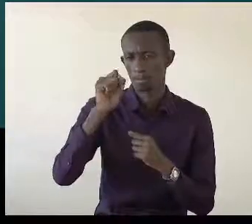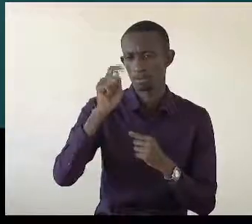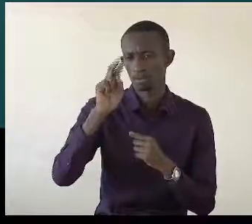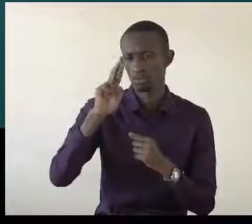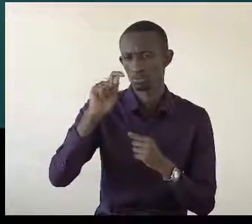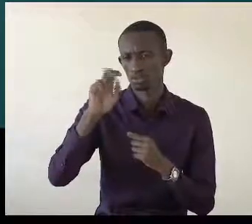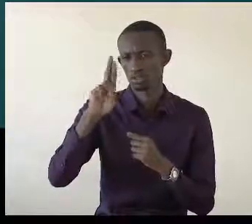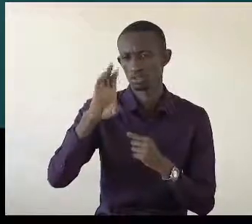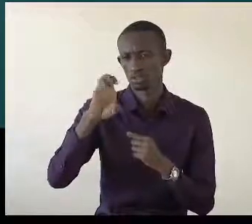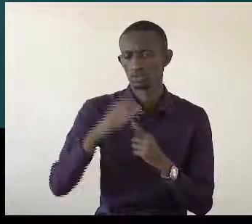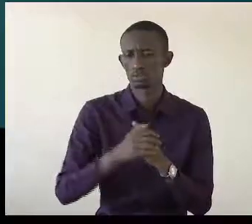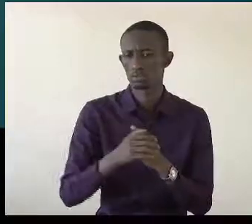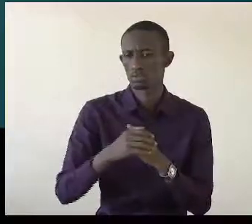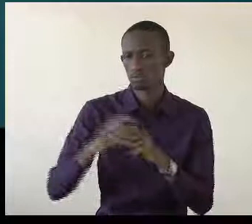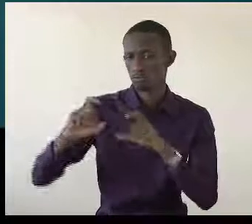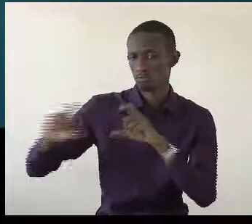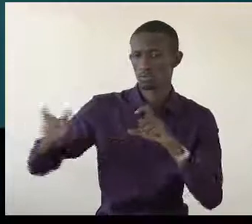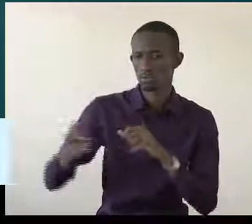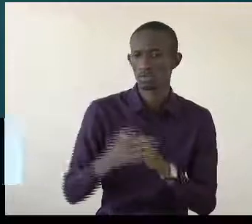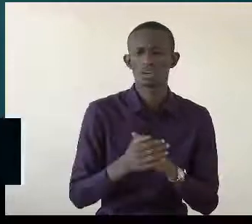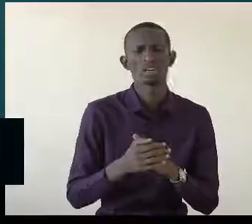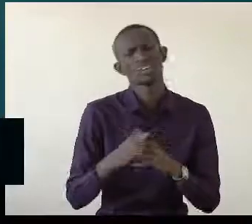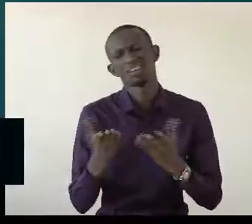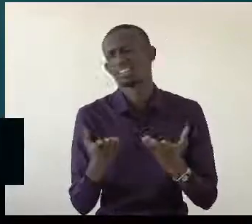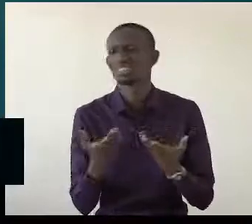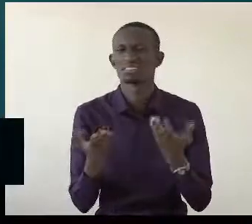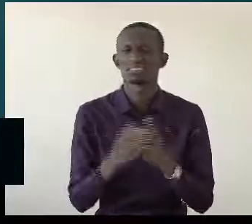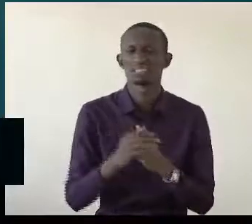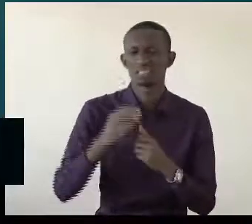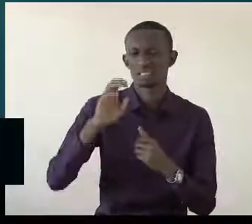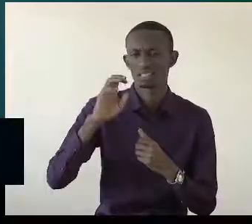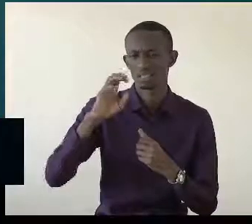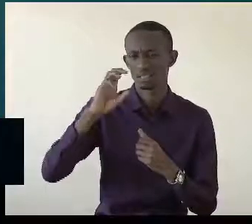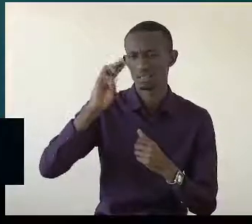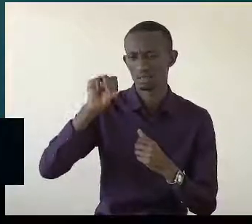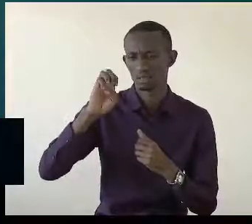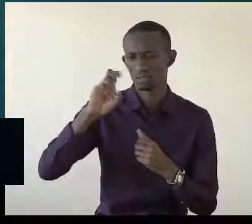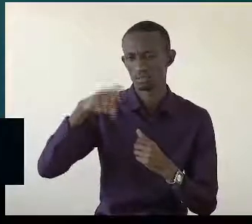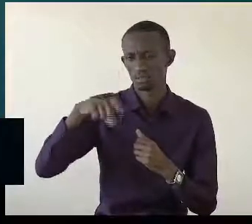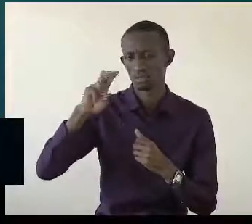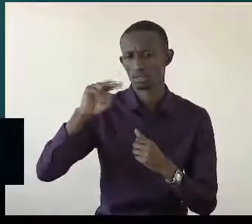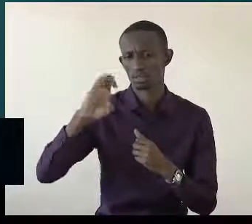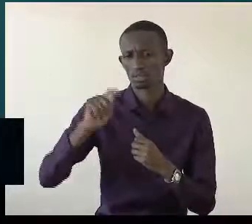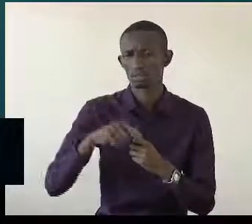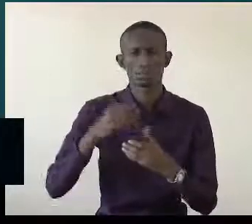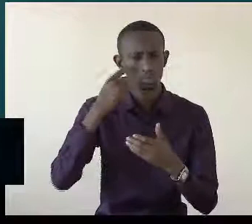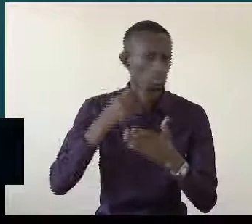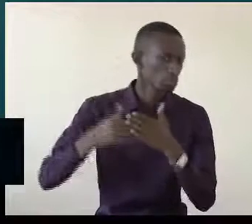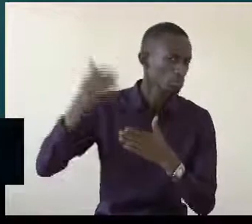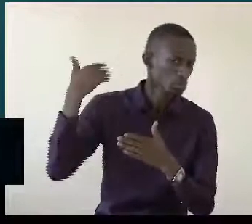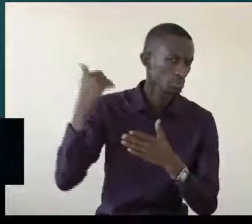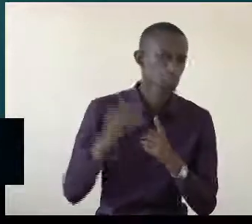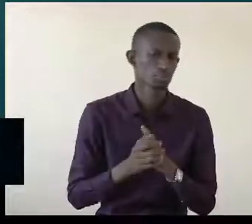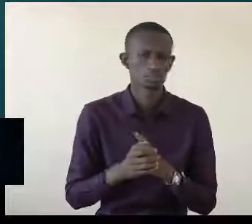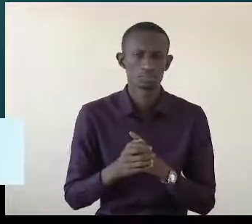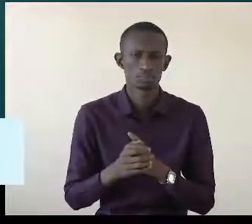mechanism. You have seen that in the previous lessons. So the writing a mechanism